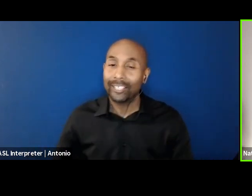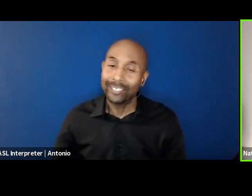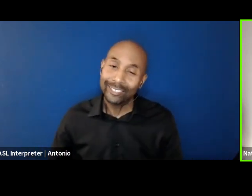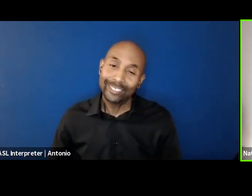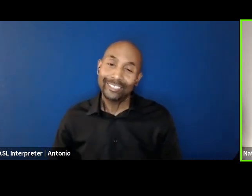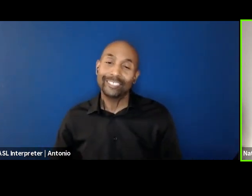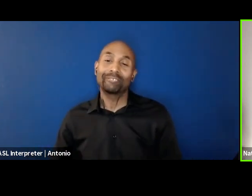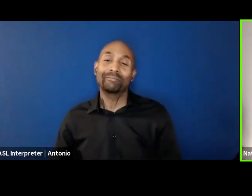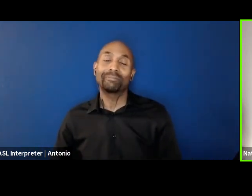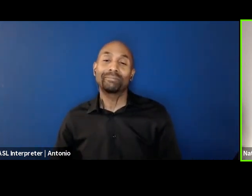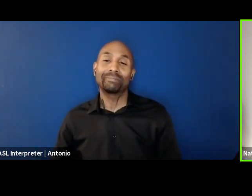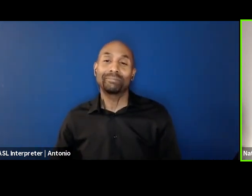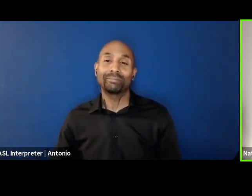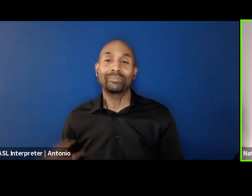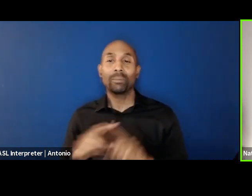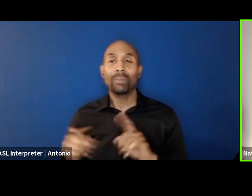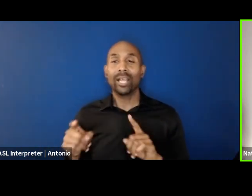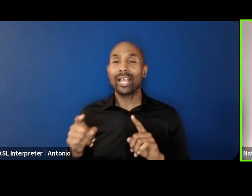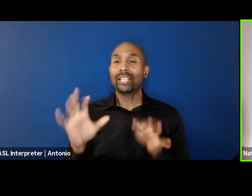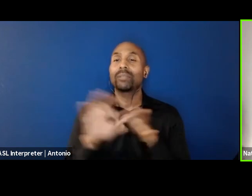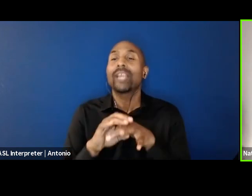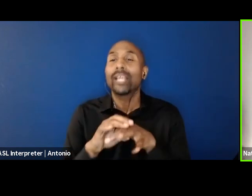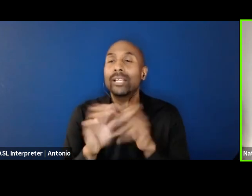churchicality chanting history down.